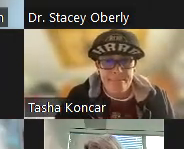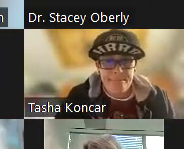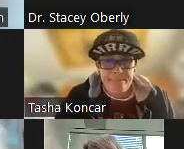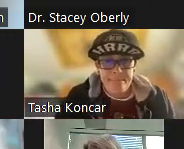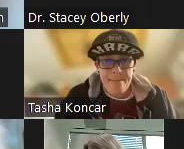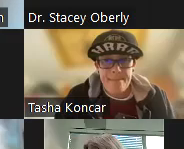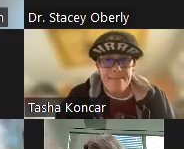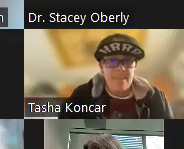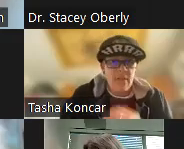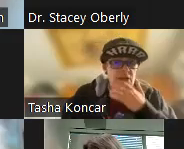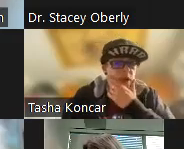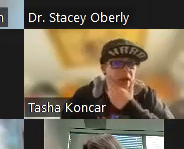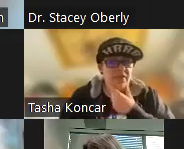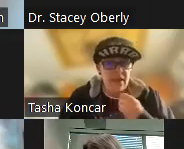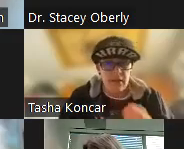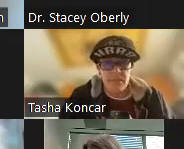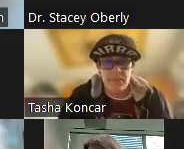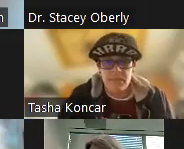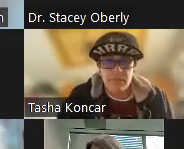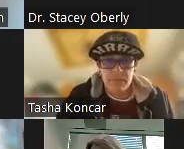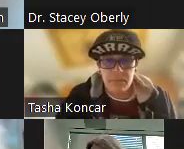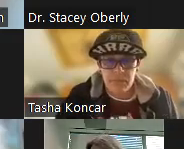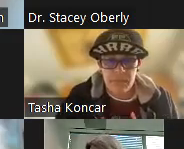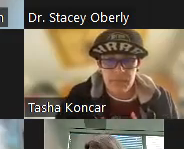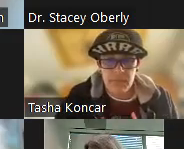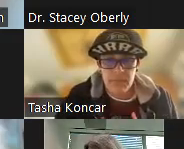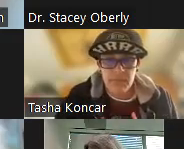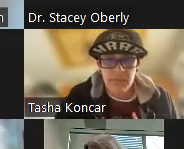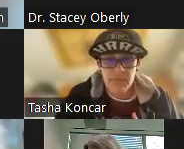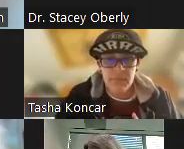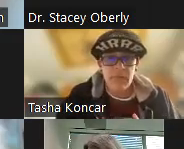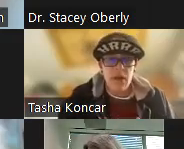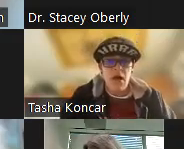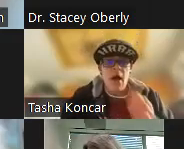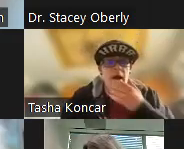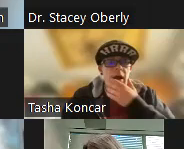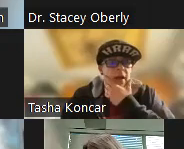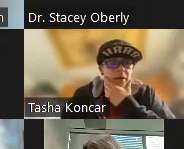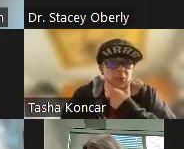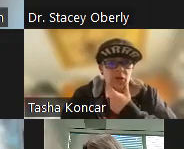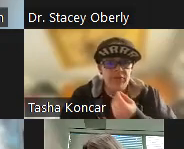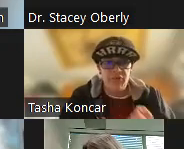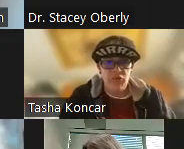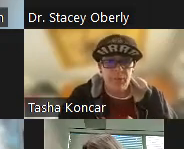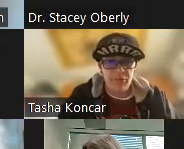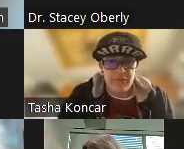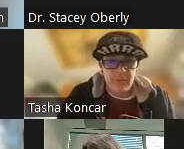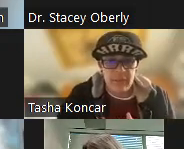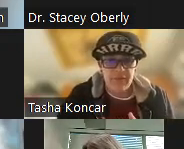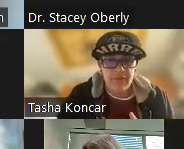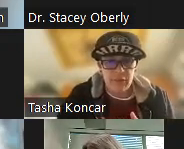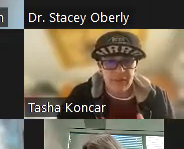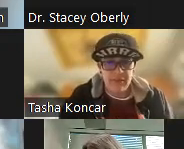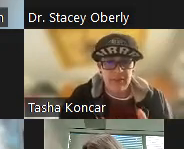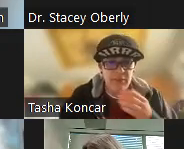Move to approve. Do I have a second? I'll second it. I move to approve the